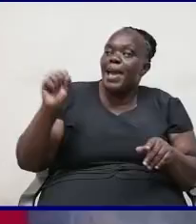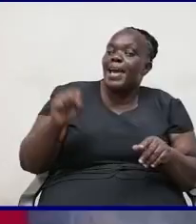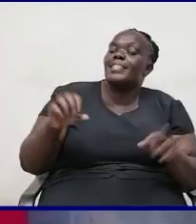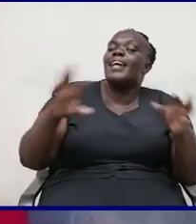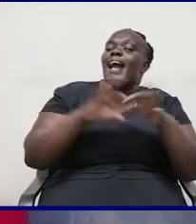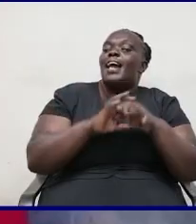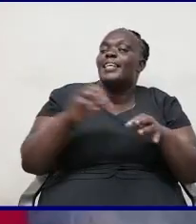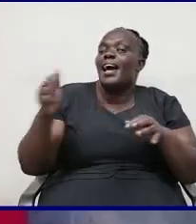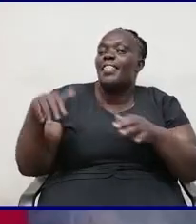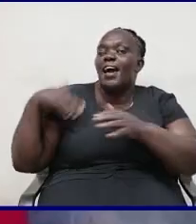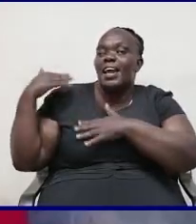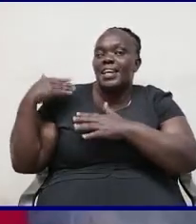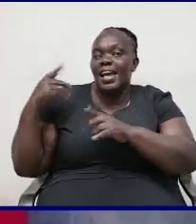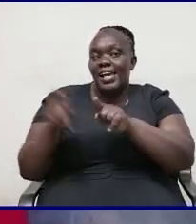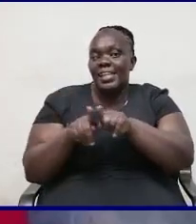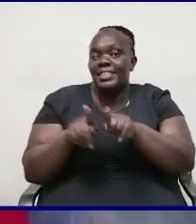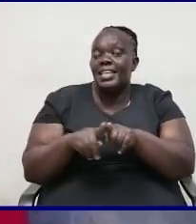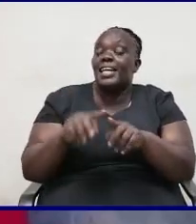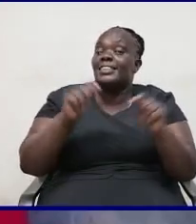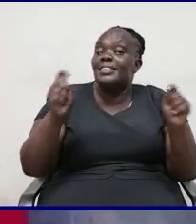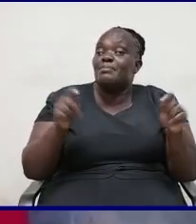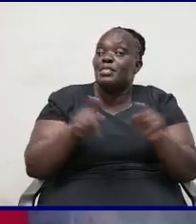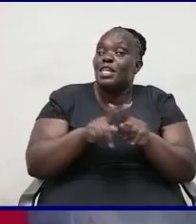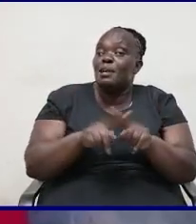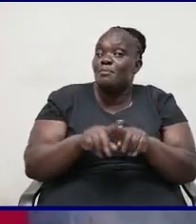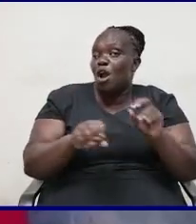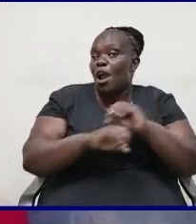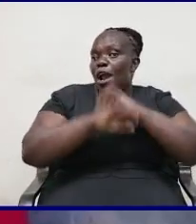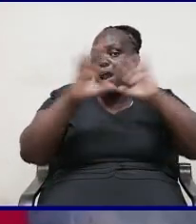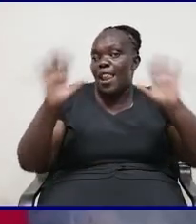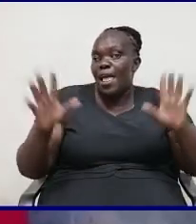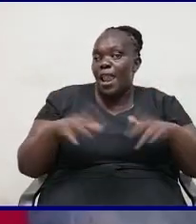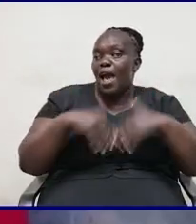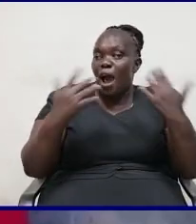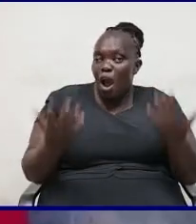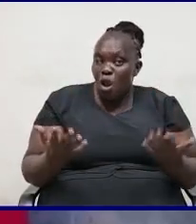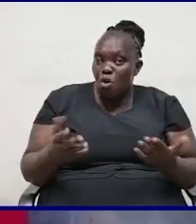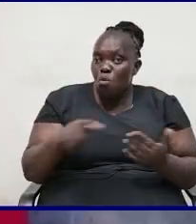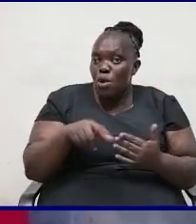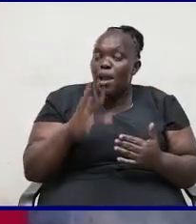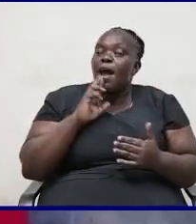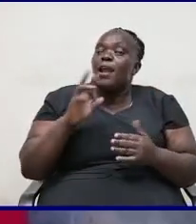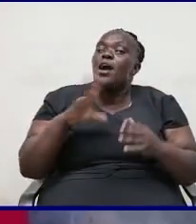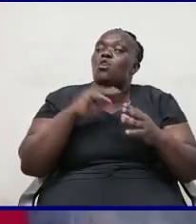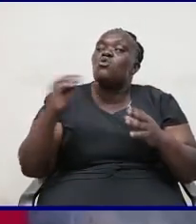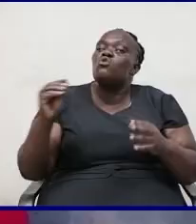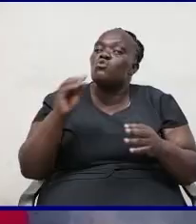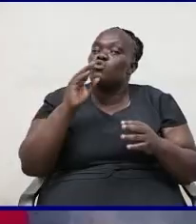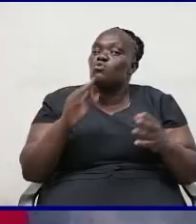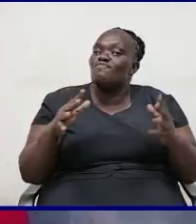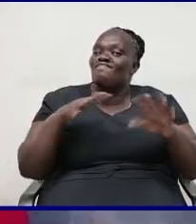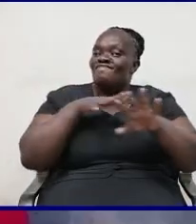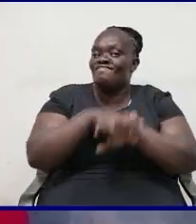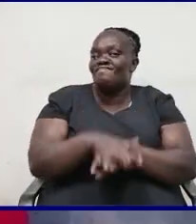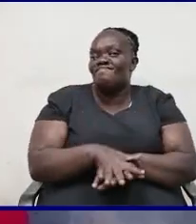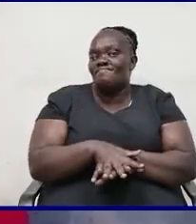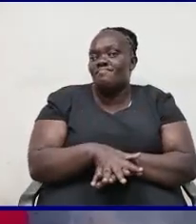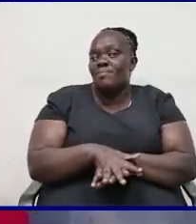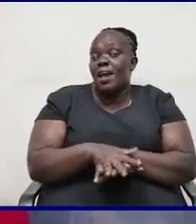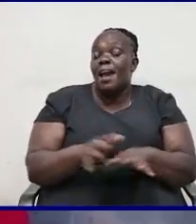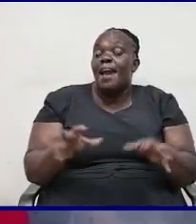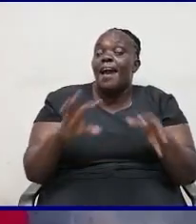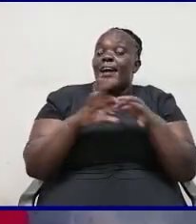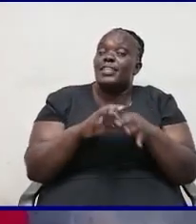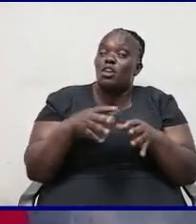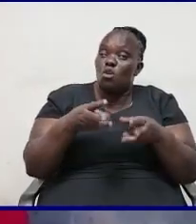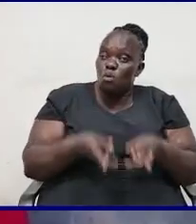culture, the arts and heritage, and the other team, that brings out clearly on how we are going to blend this the